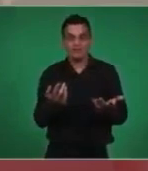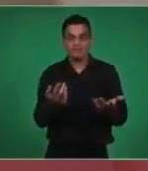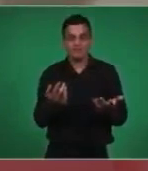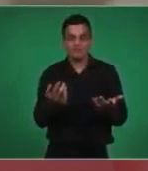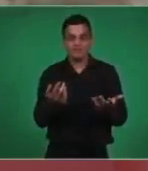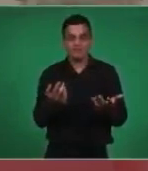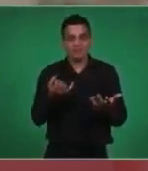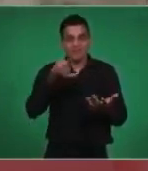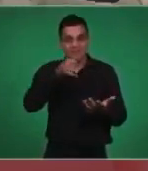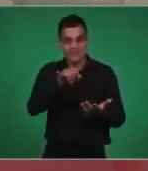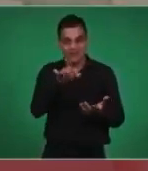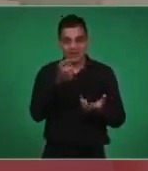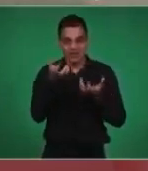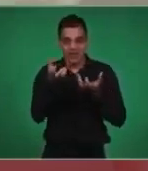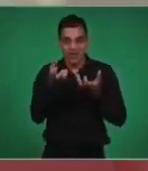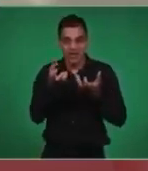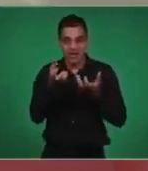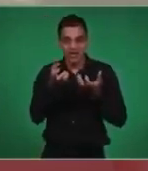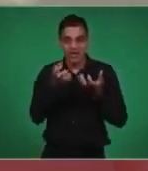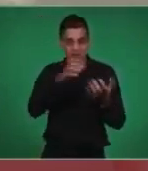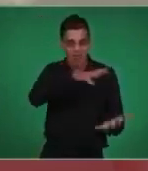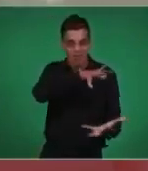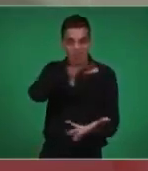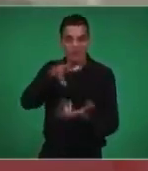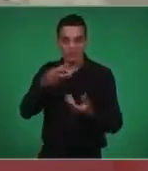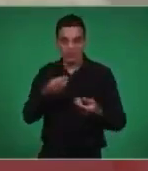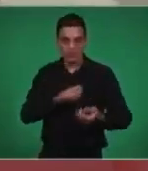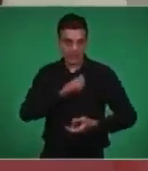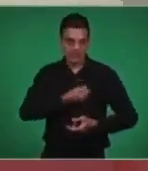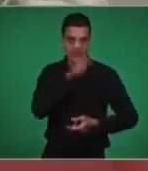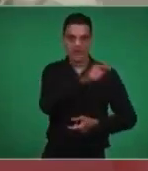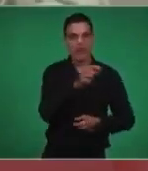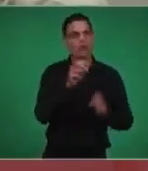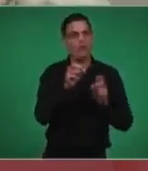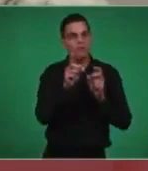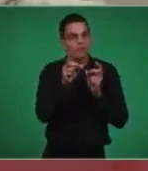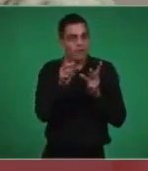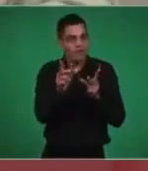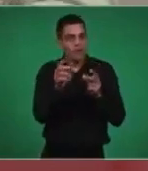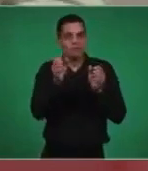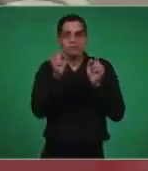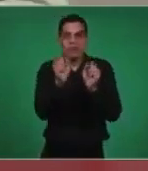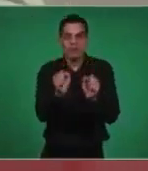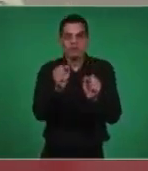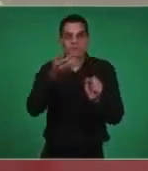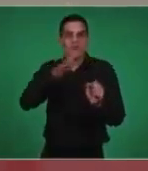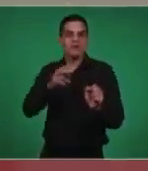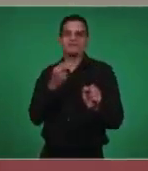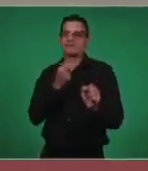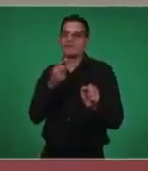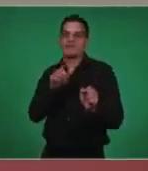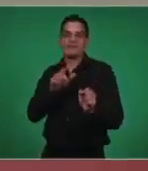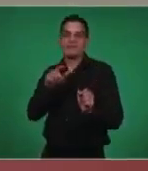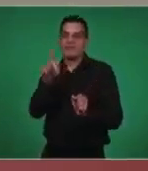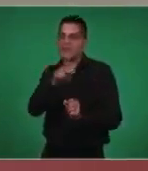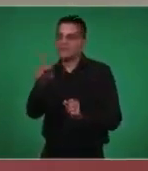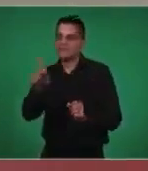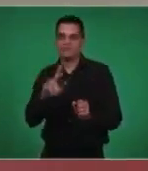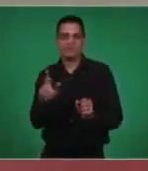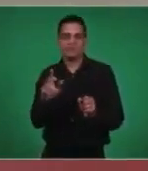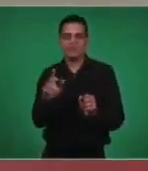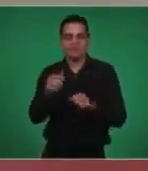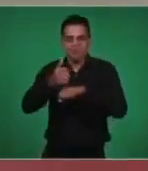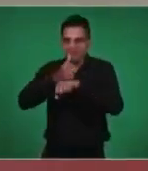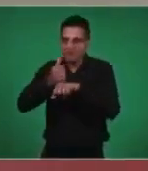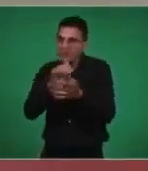Nobody's going to take care of our life. If you want to bring the world into the church, that's all right. You can do this, but in your church, not in